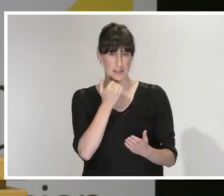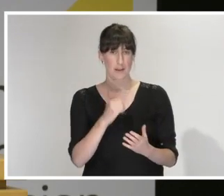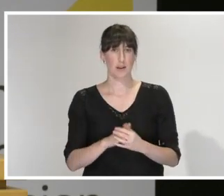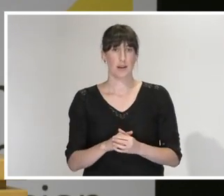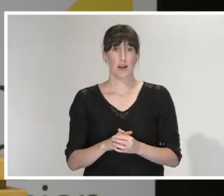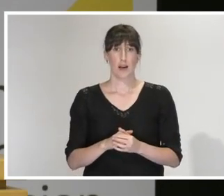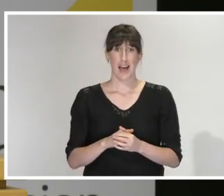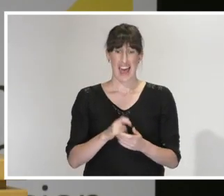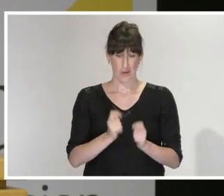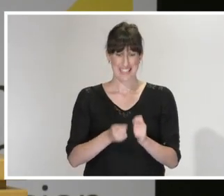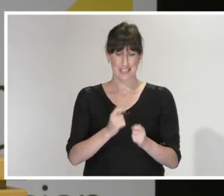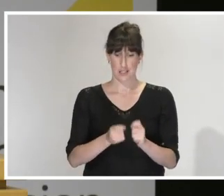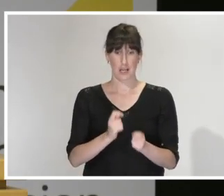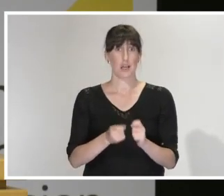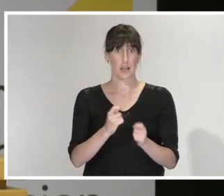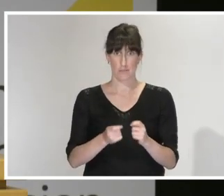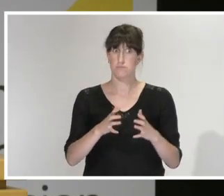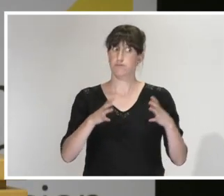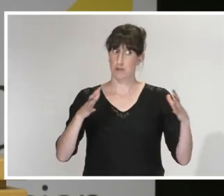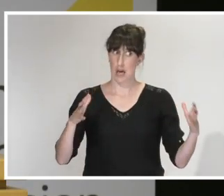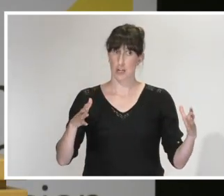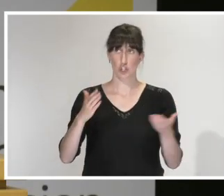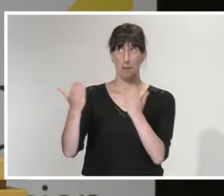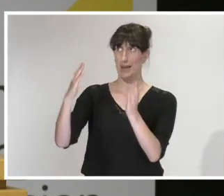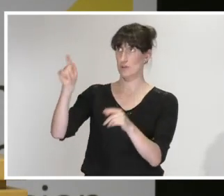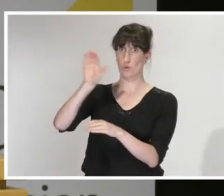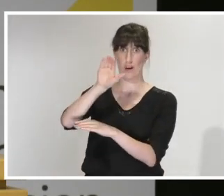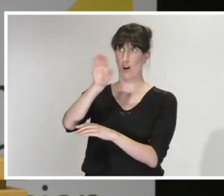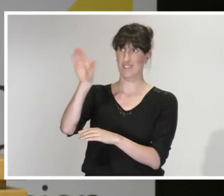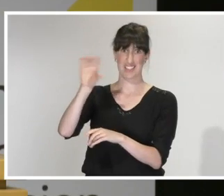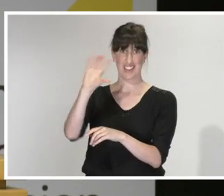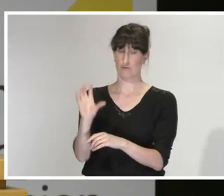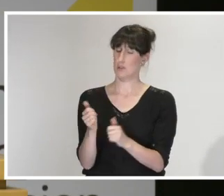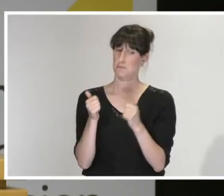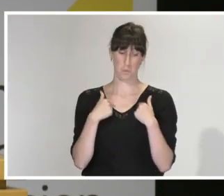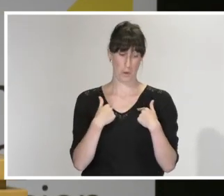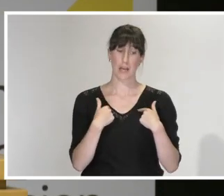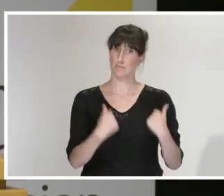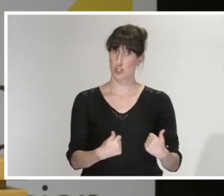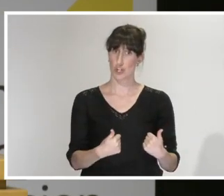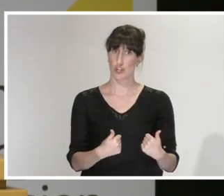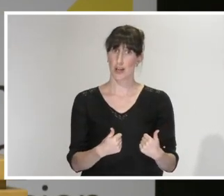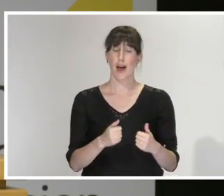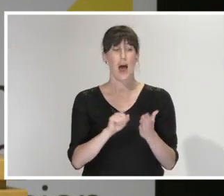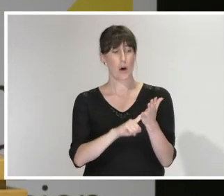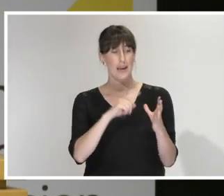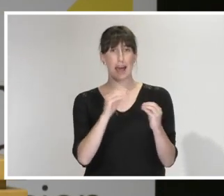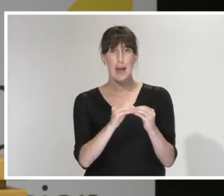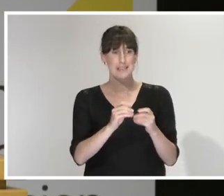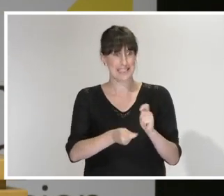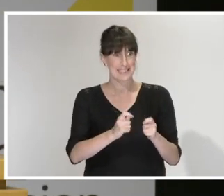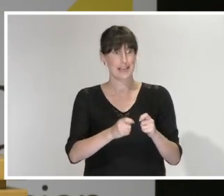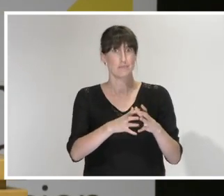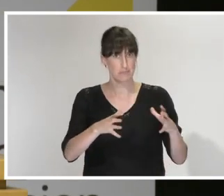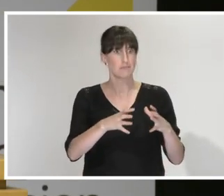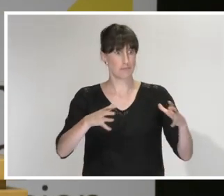of tests. Our testing rate is good compared with other countries, and we're continuing to grow that laboratory testing capacity so